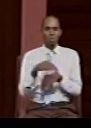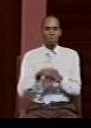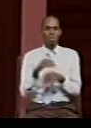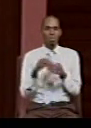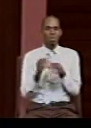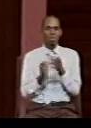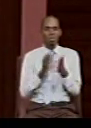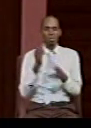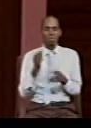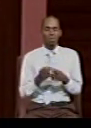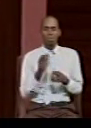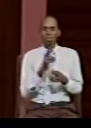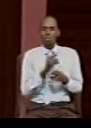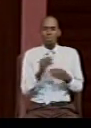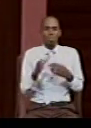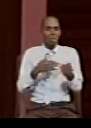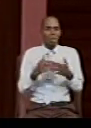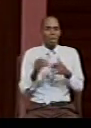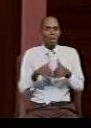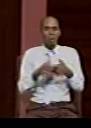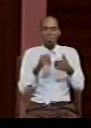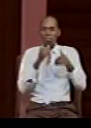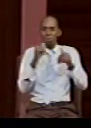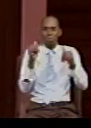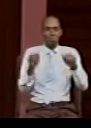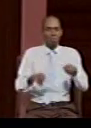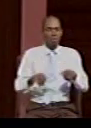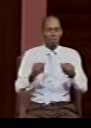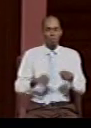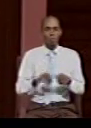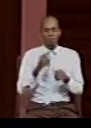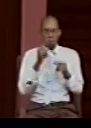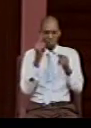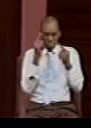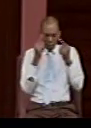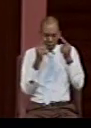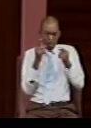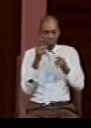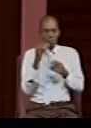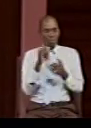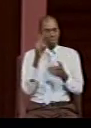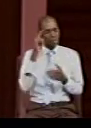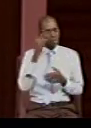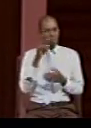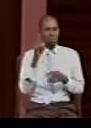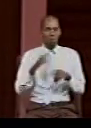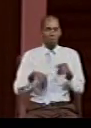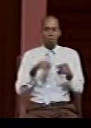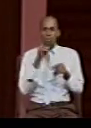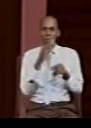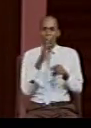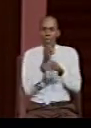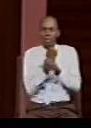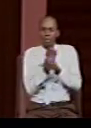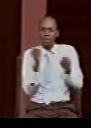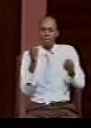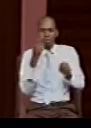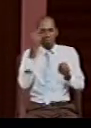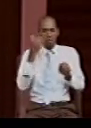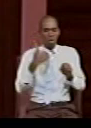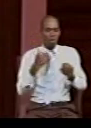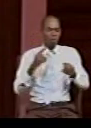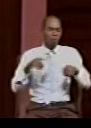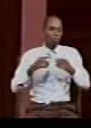No matter how impossible you thought that you could not be saved because you've gone so far, and because